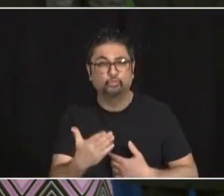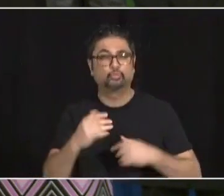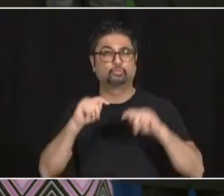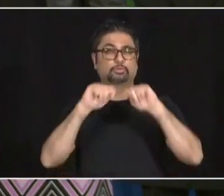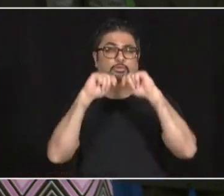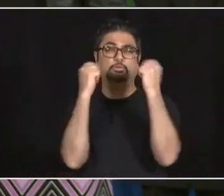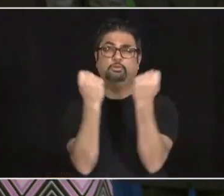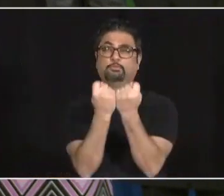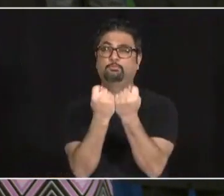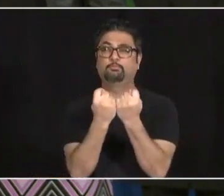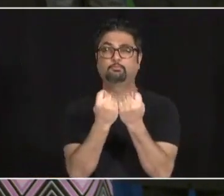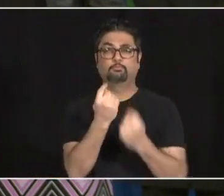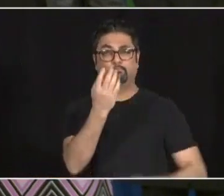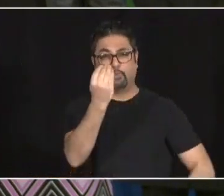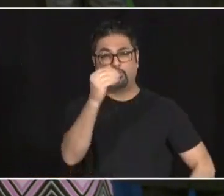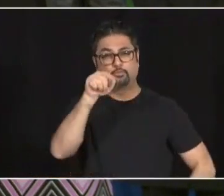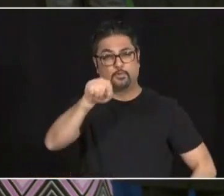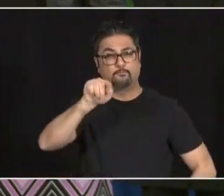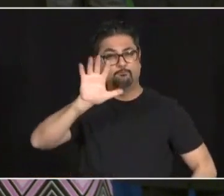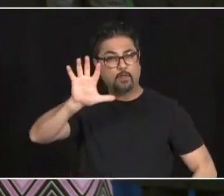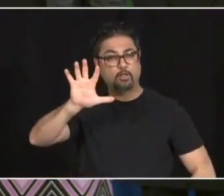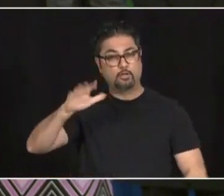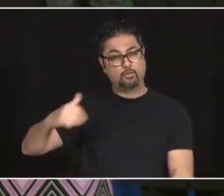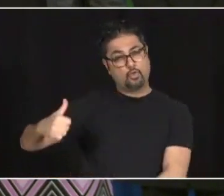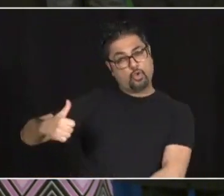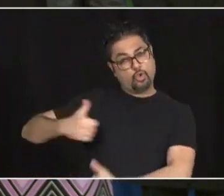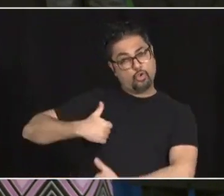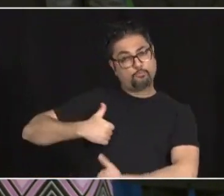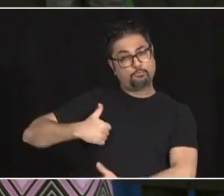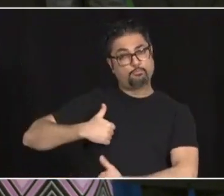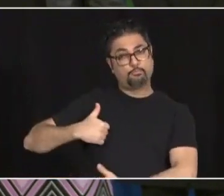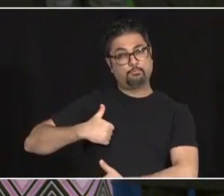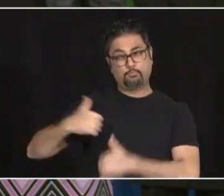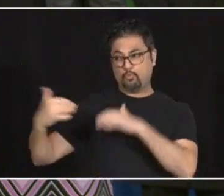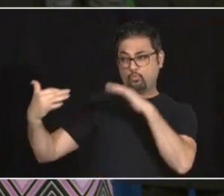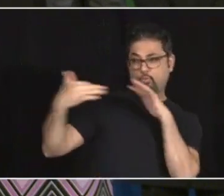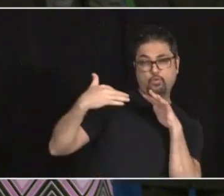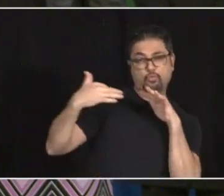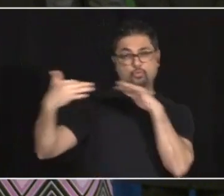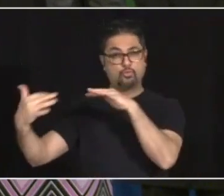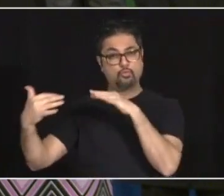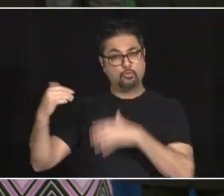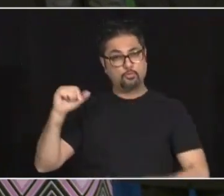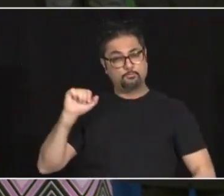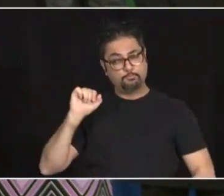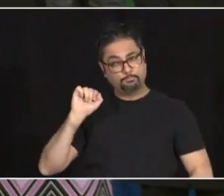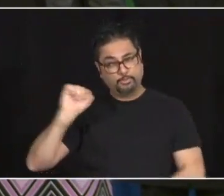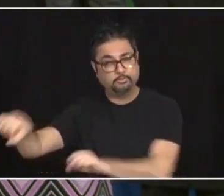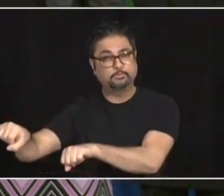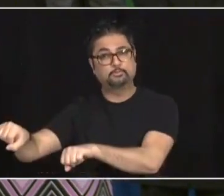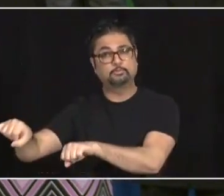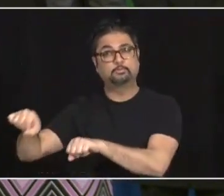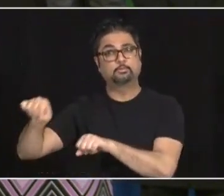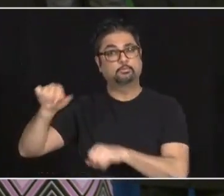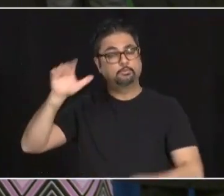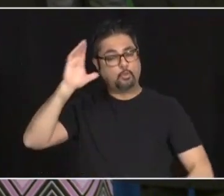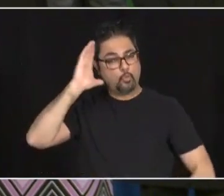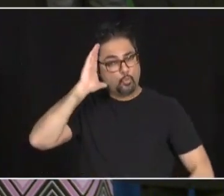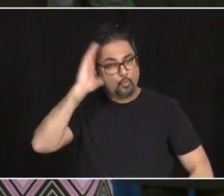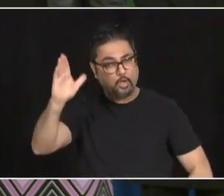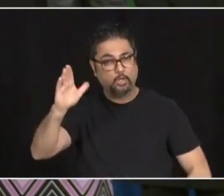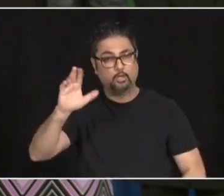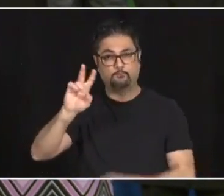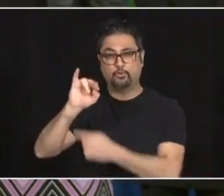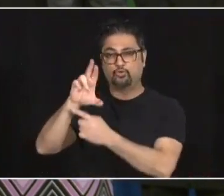million army fighting against this virus. And we're doing a great job as a unit